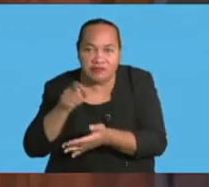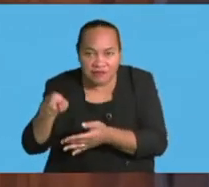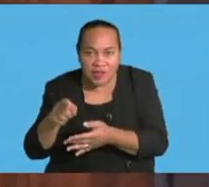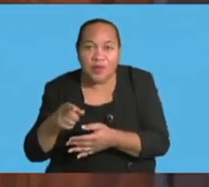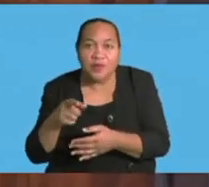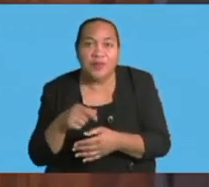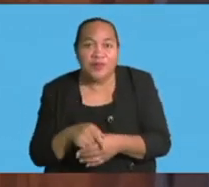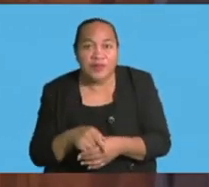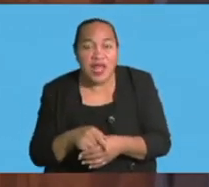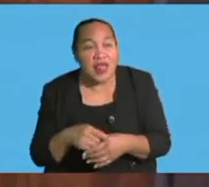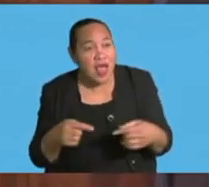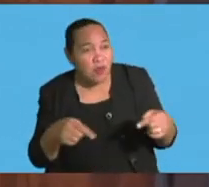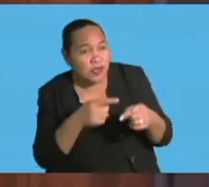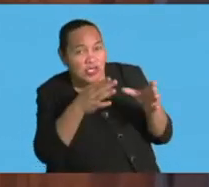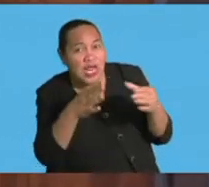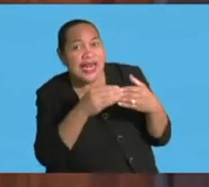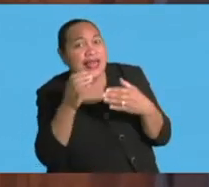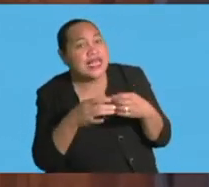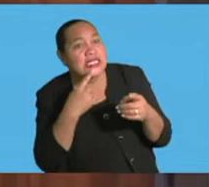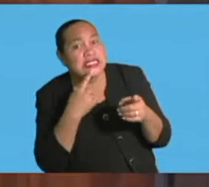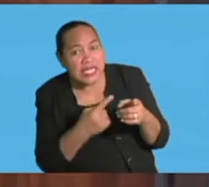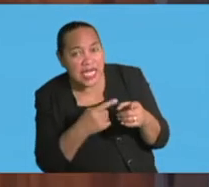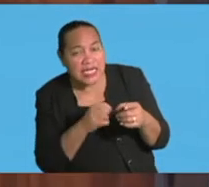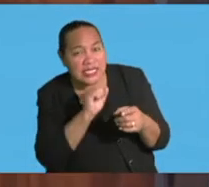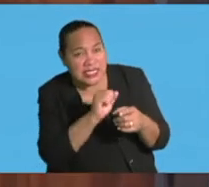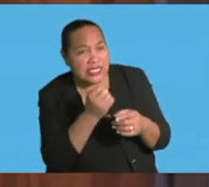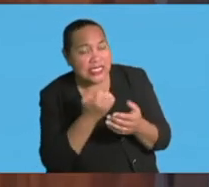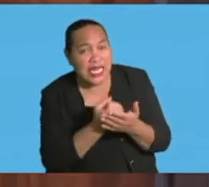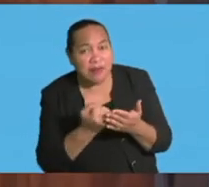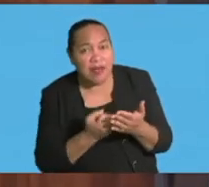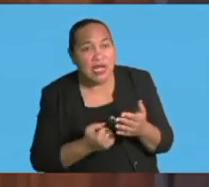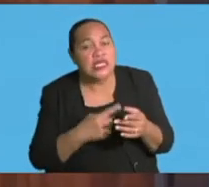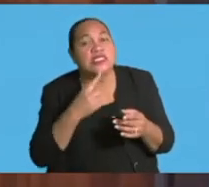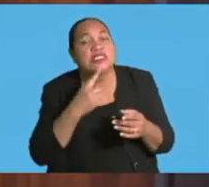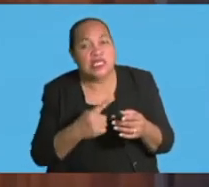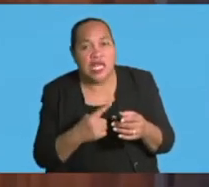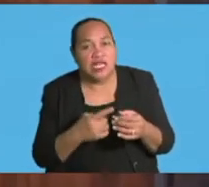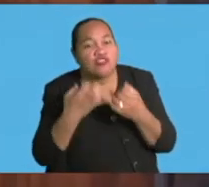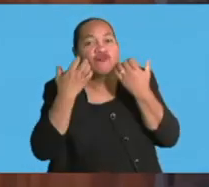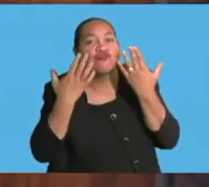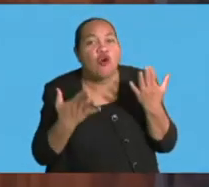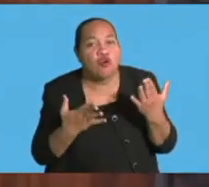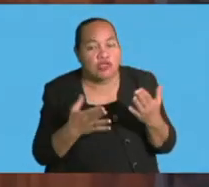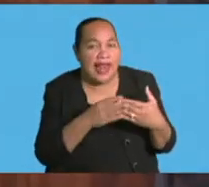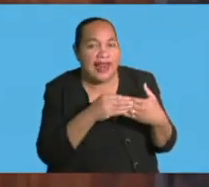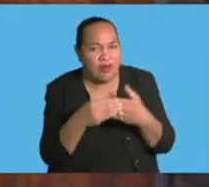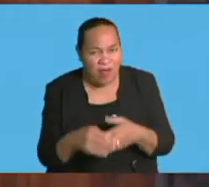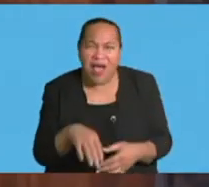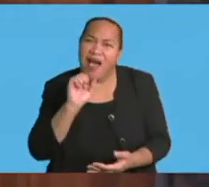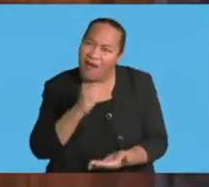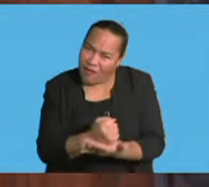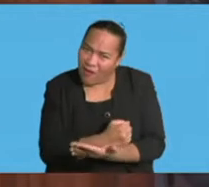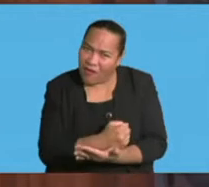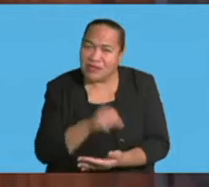sir, opposition leader in his address said that this budget reflects the leadership. Of course, Mr. Speaker, sir,